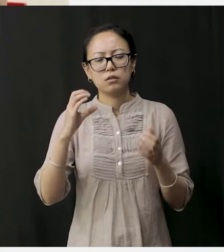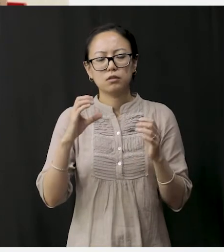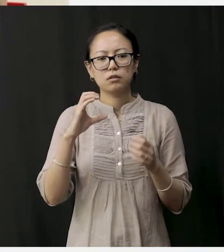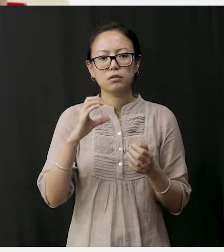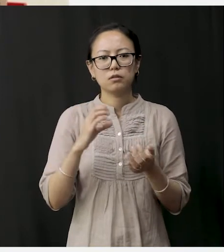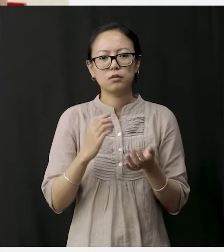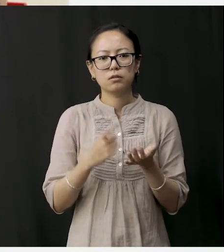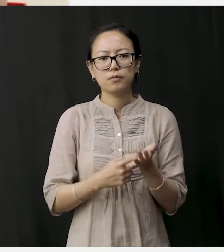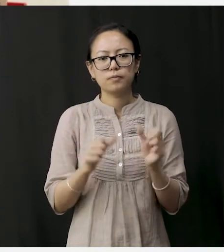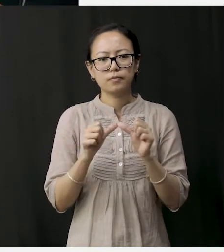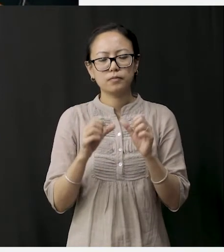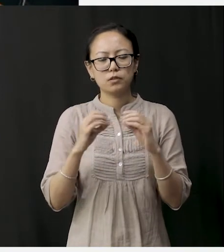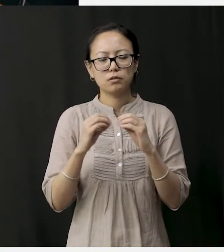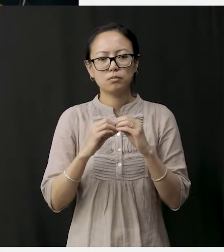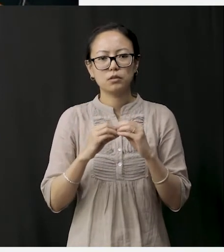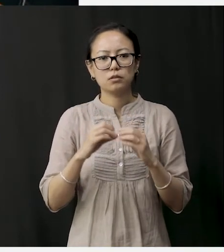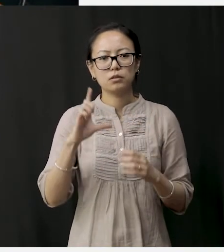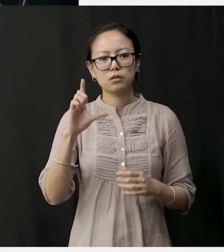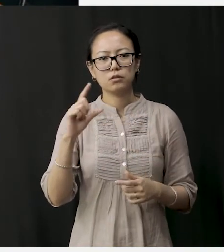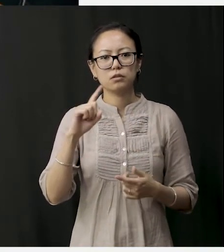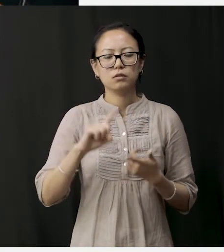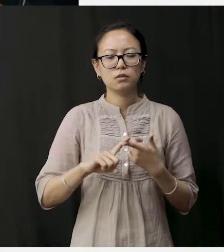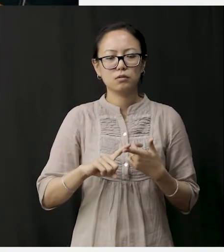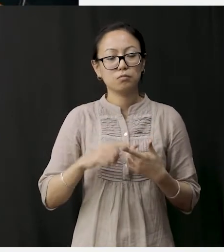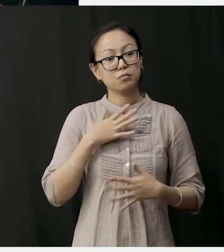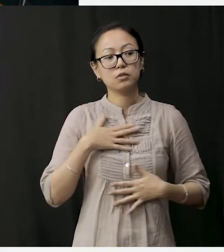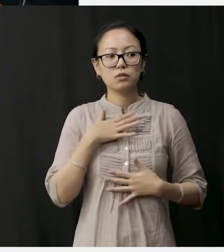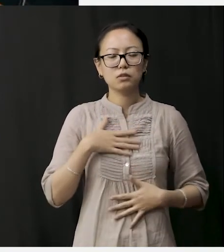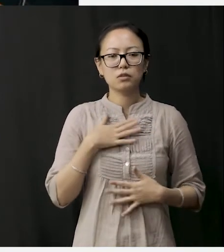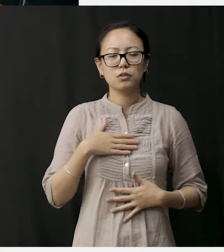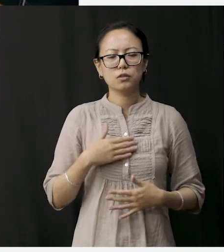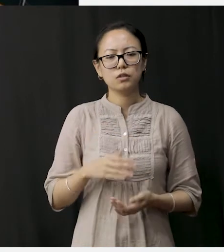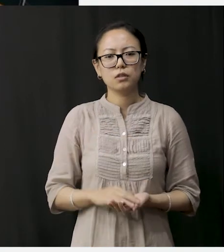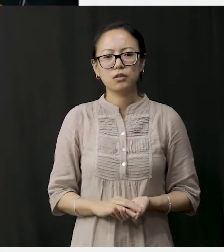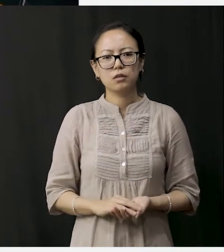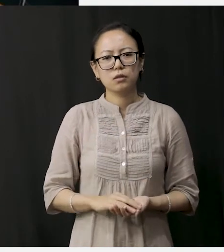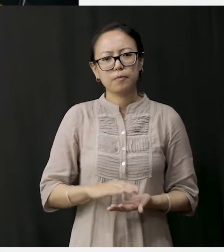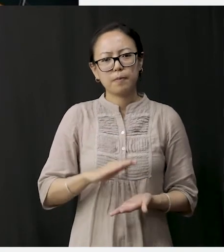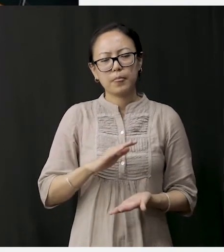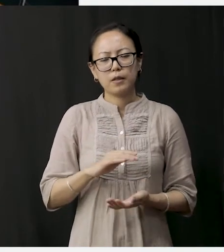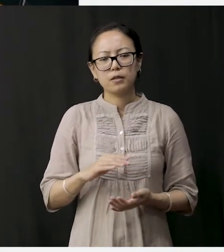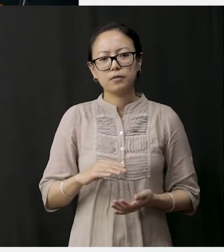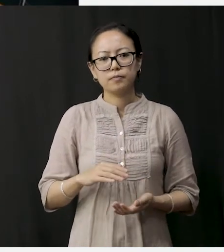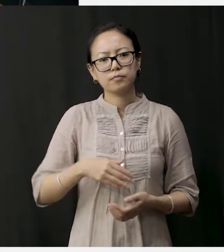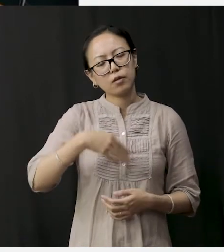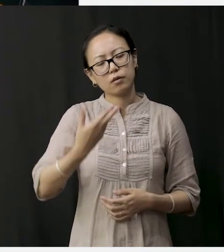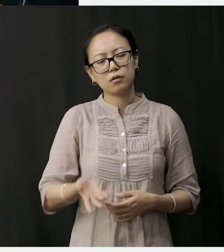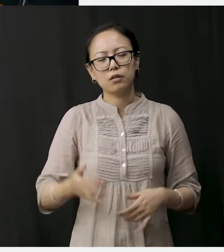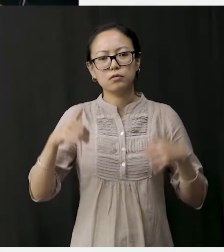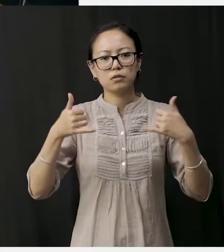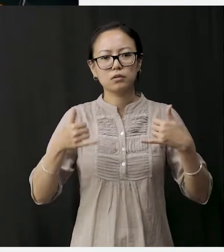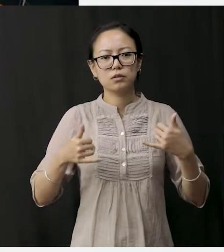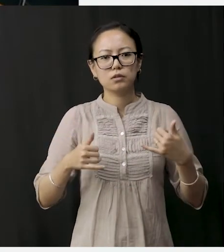his brother. Okay, now after he was done doing this, Aling decided to go